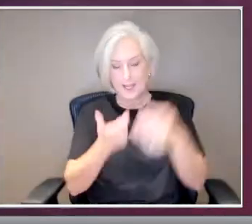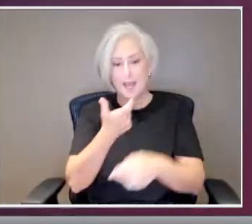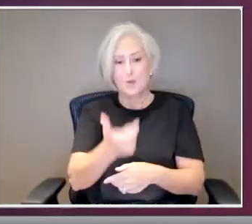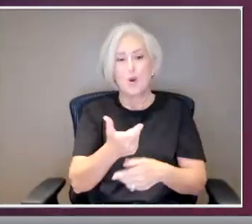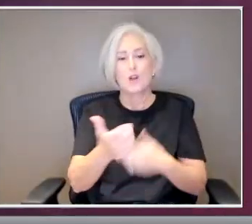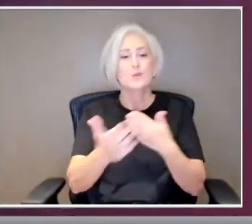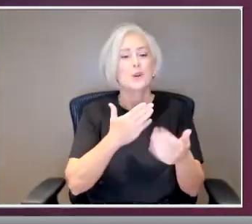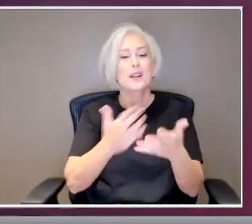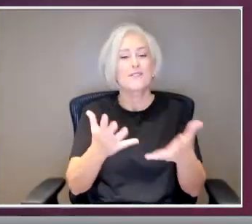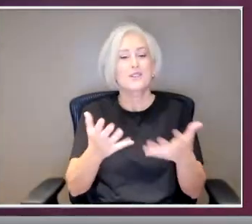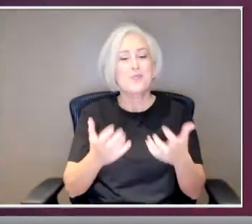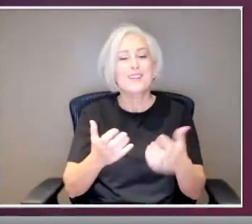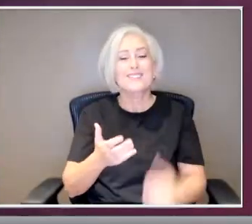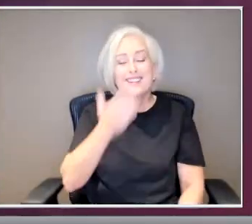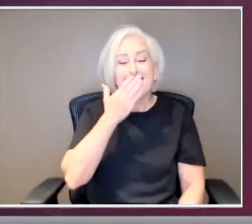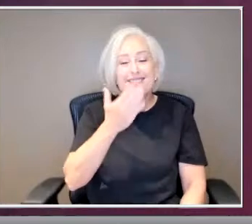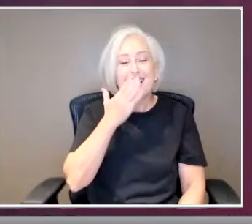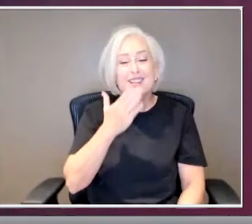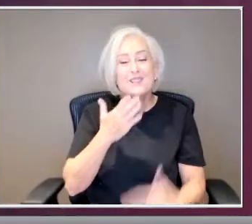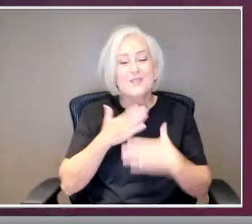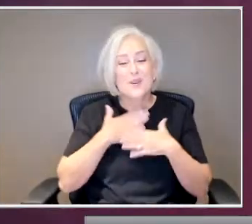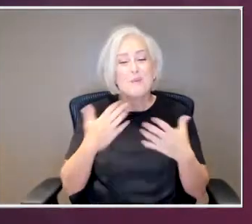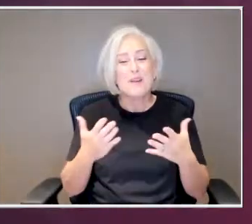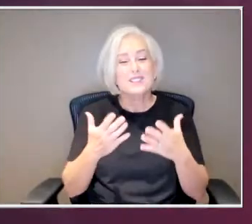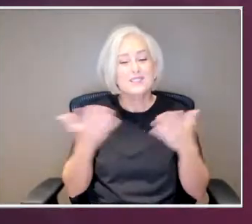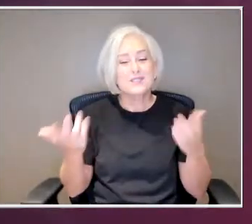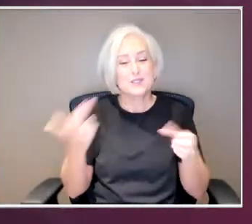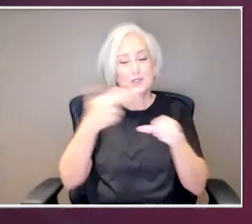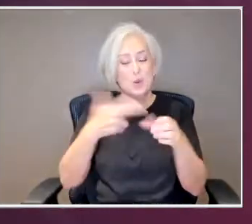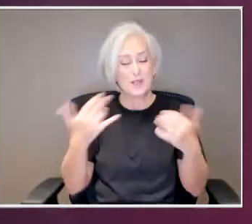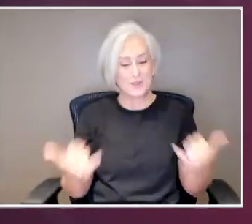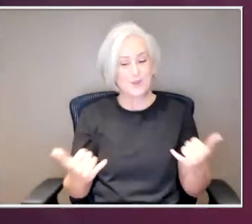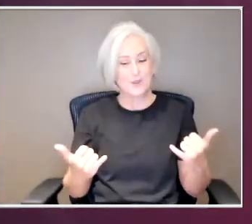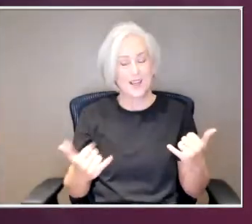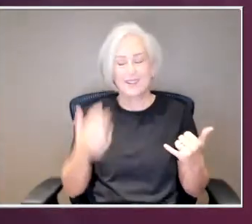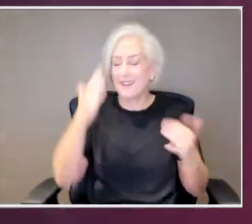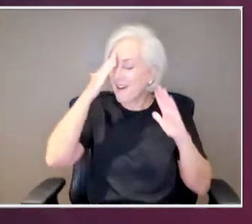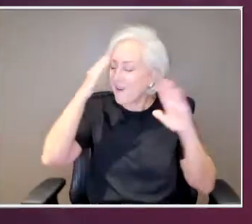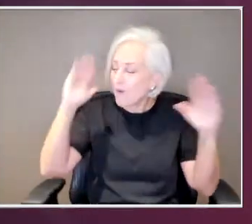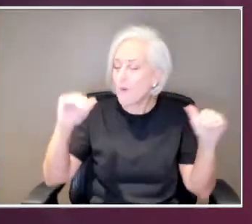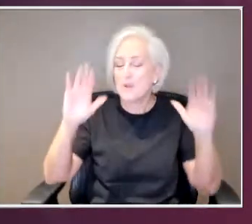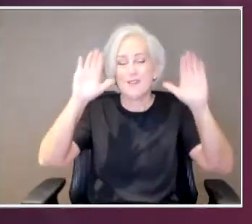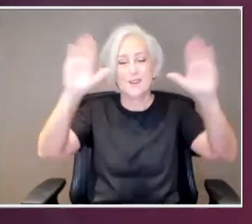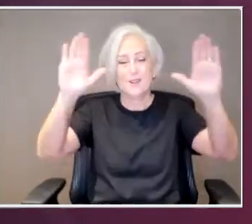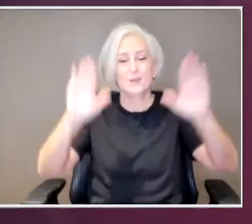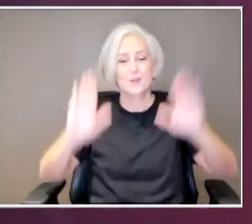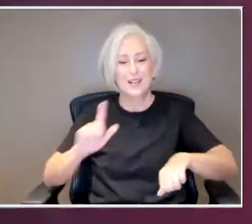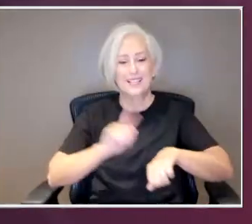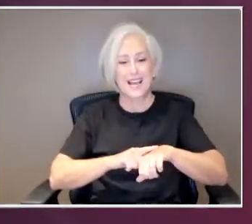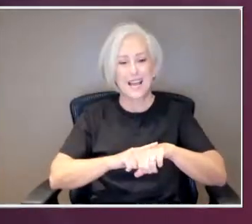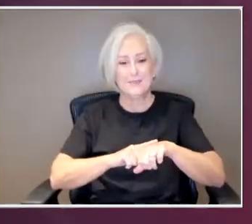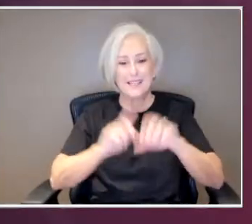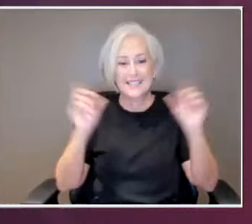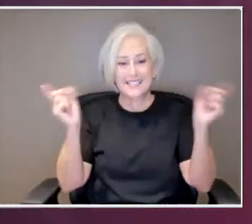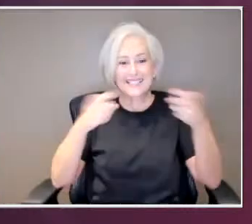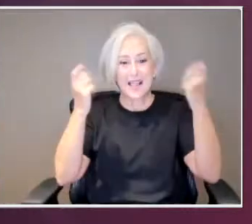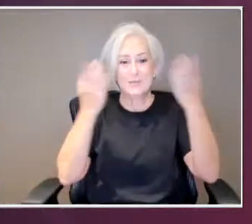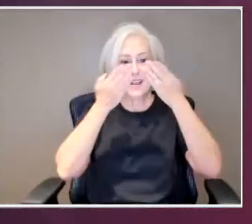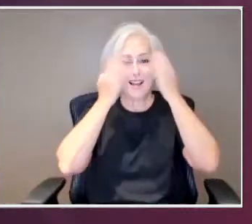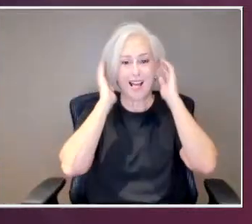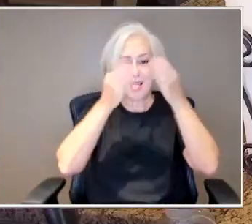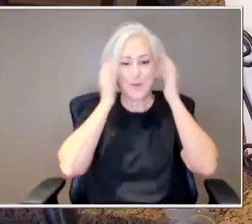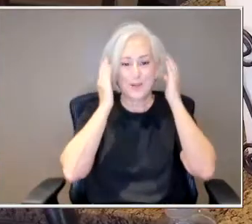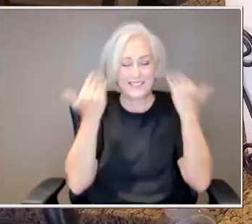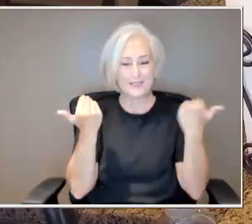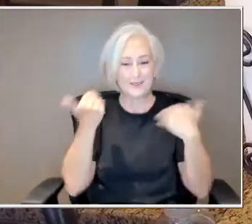so much for being with us today. We hope you all have a fantastic time celebrating Halloween this evening. Coming